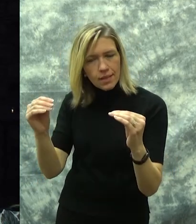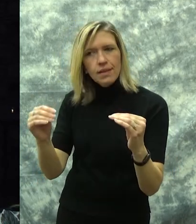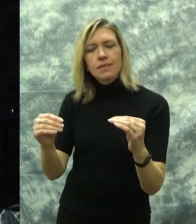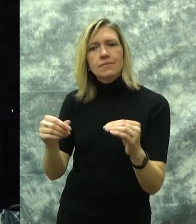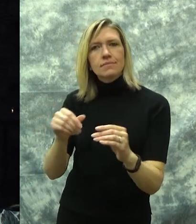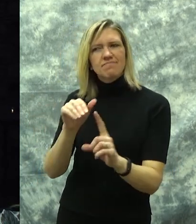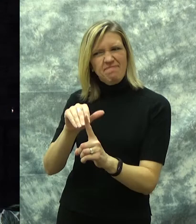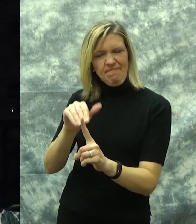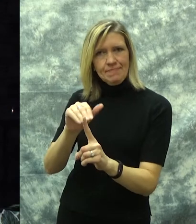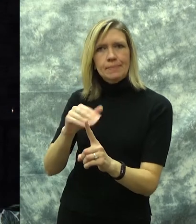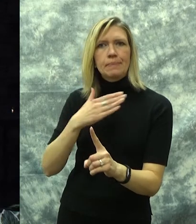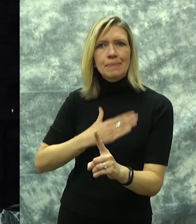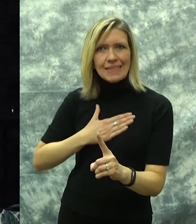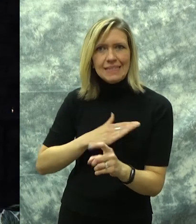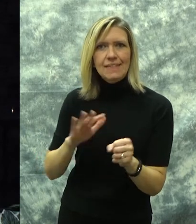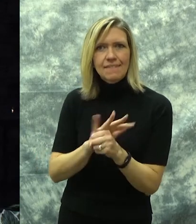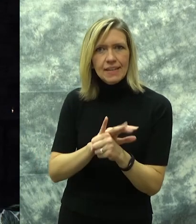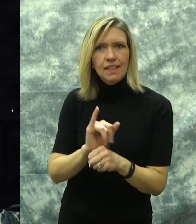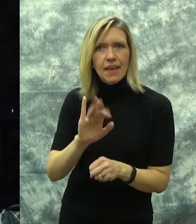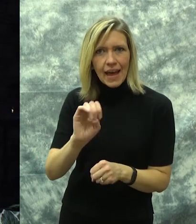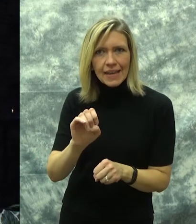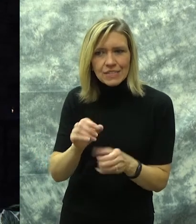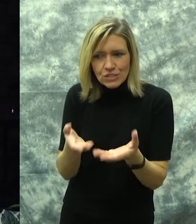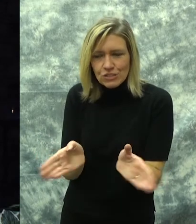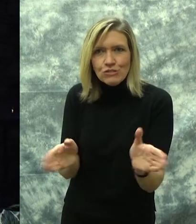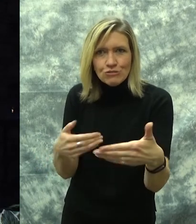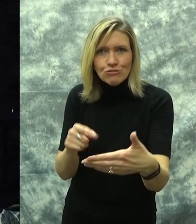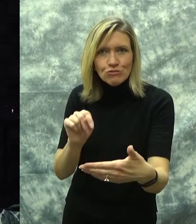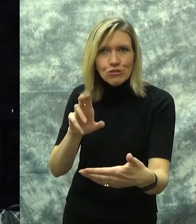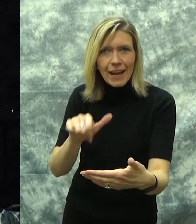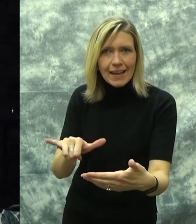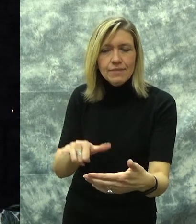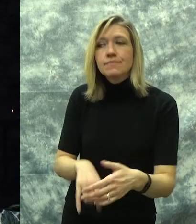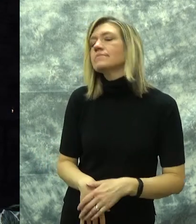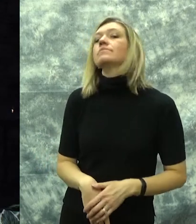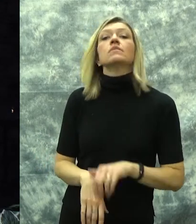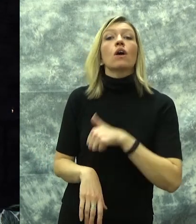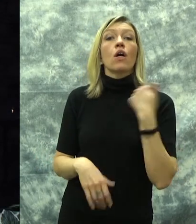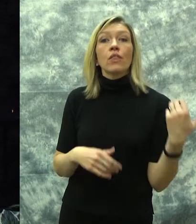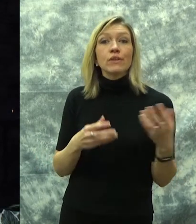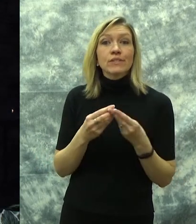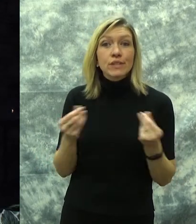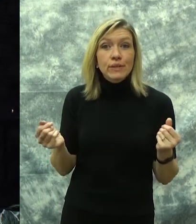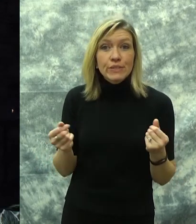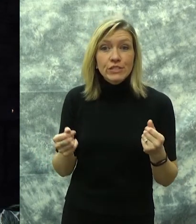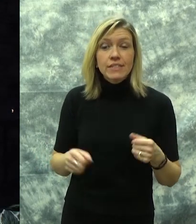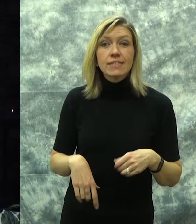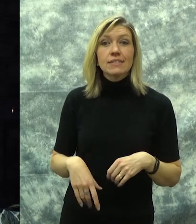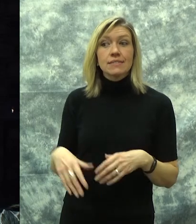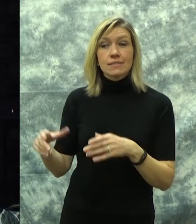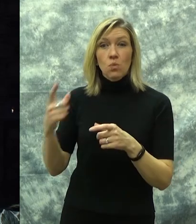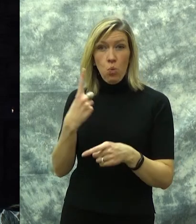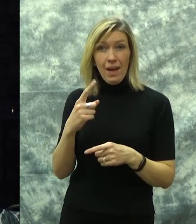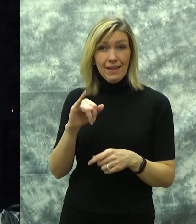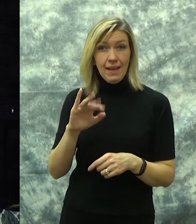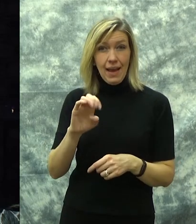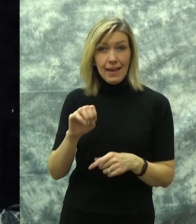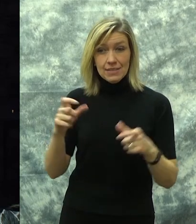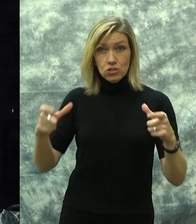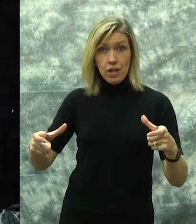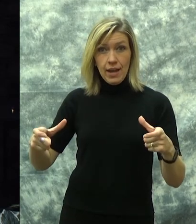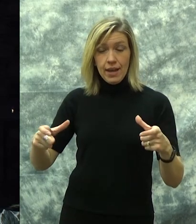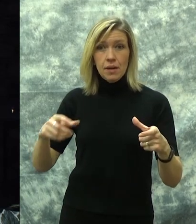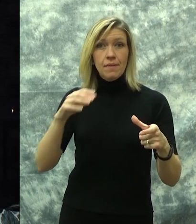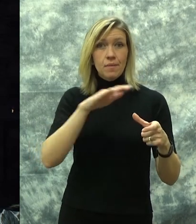there's another solution, which is to take an ice tray and hide it, right? And sometimes we forget that. Sometimes we get